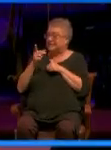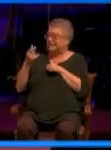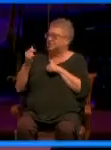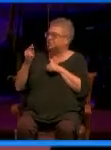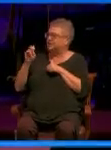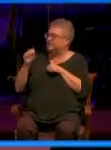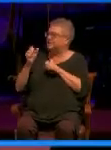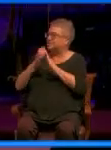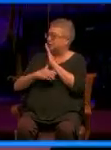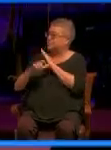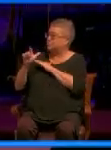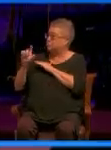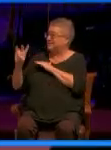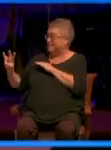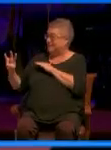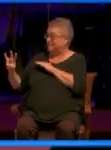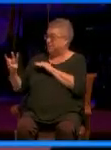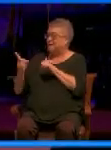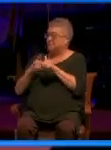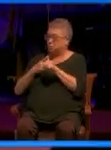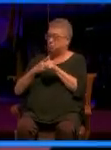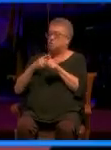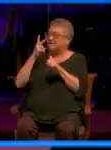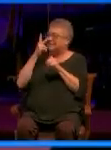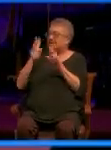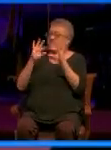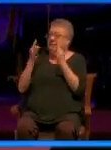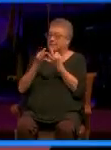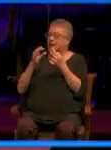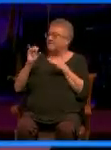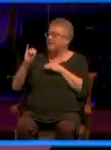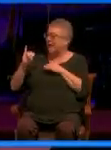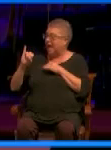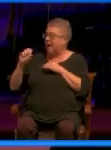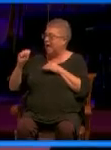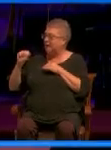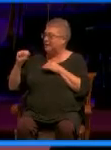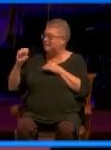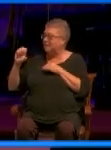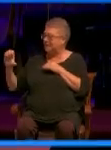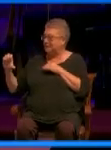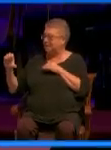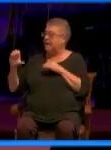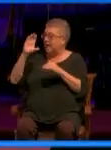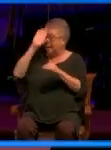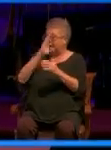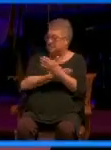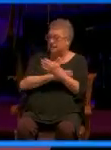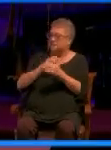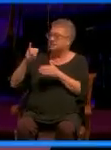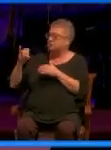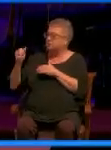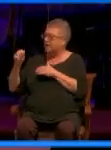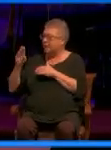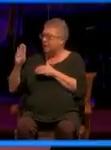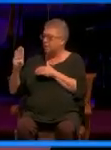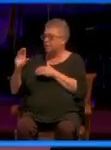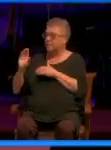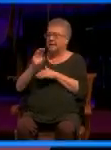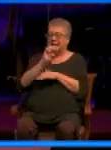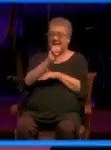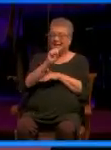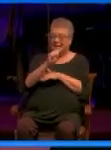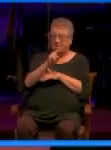chapter 27 in the family of Isaac and his sons Jacob and Esau and his